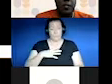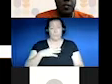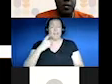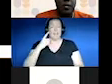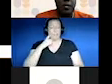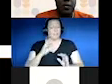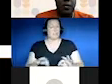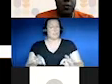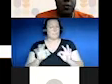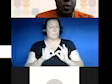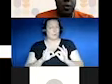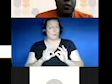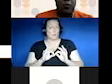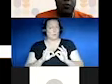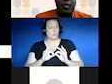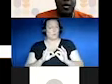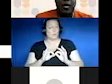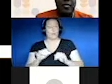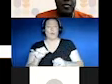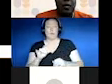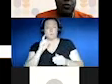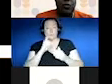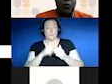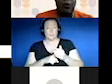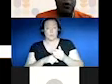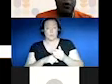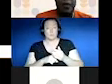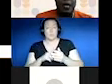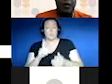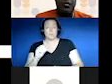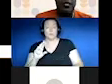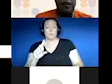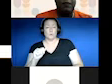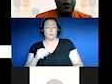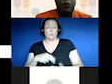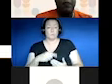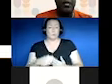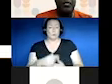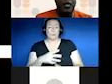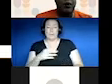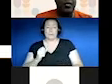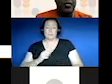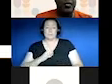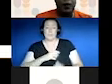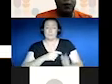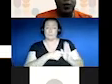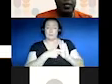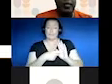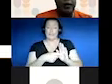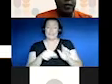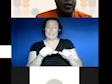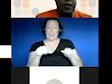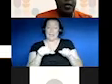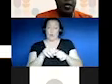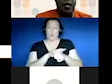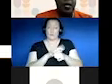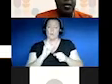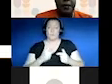important for us to also recognize that our doula program and our staff reflects the areas that we